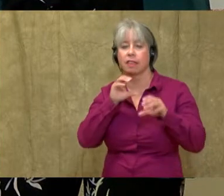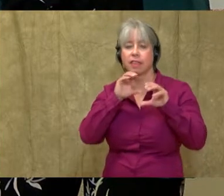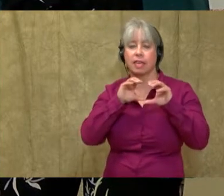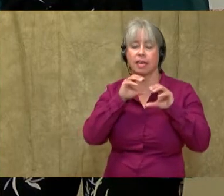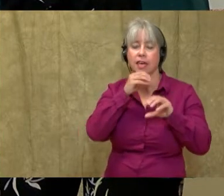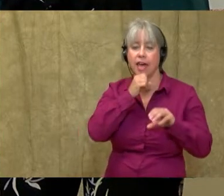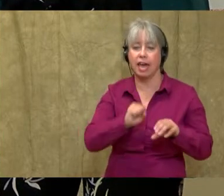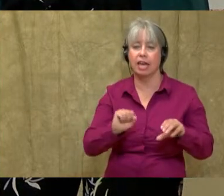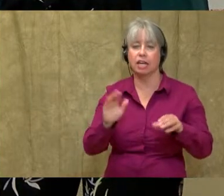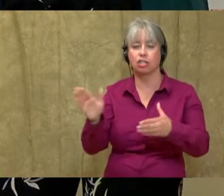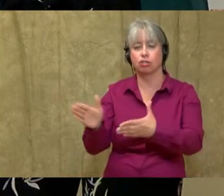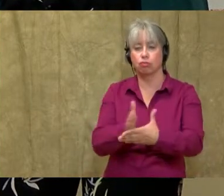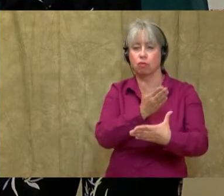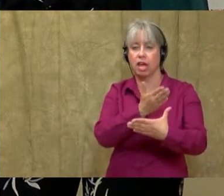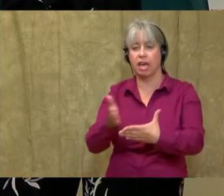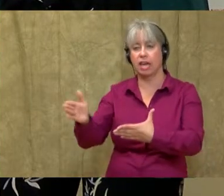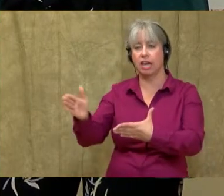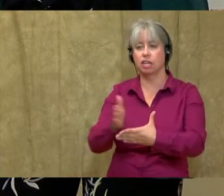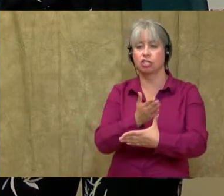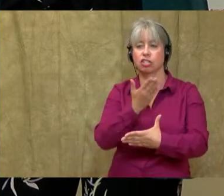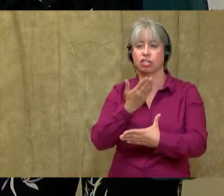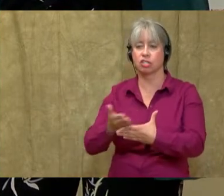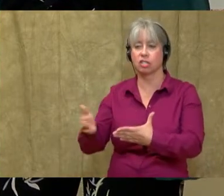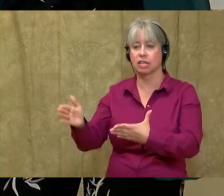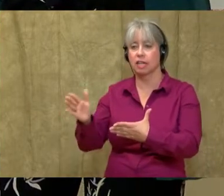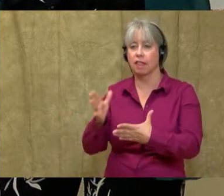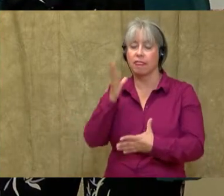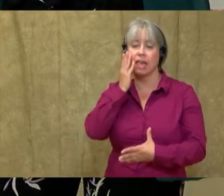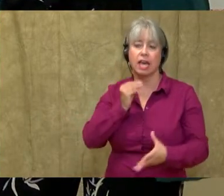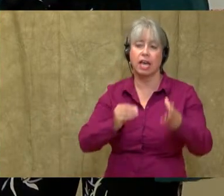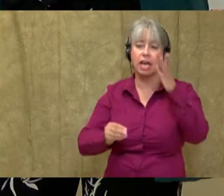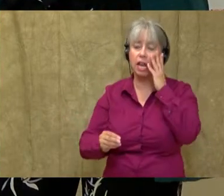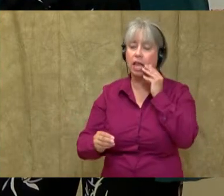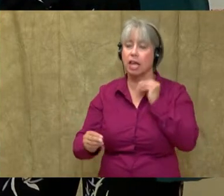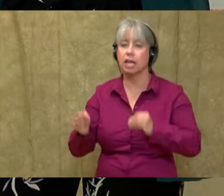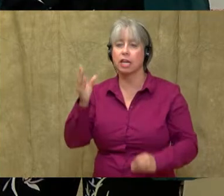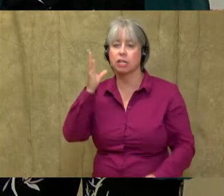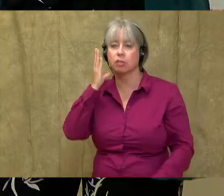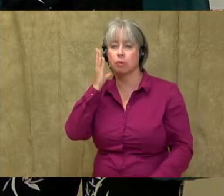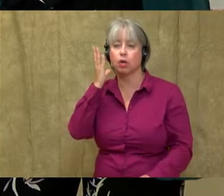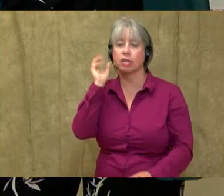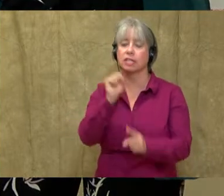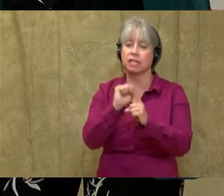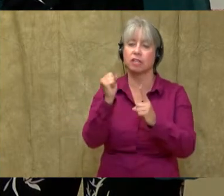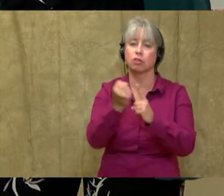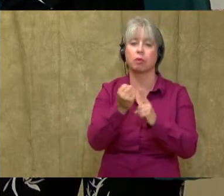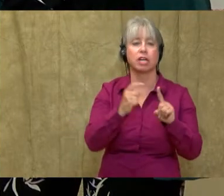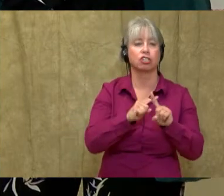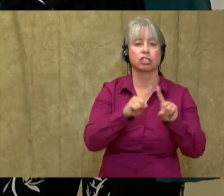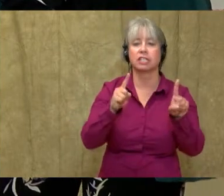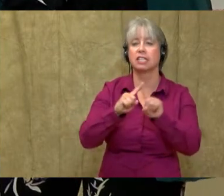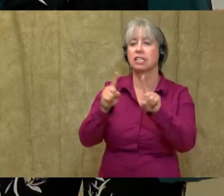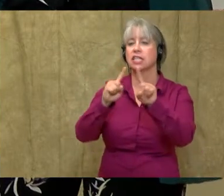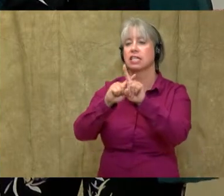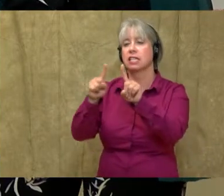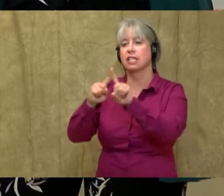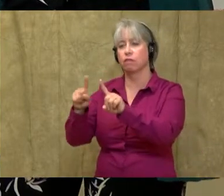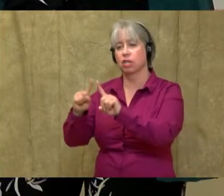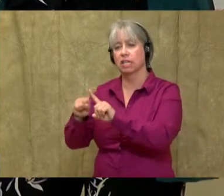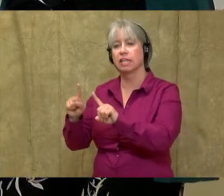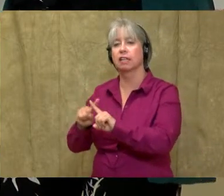so different between their ages, they are able to experience and understand or work through the complications of the pandemic a